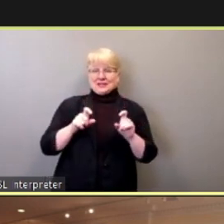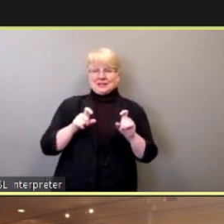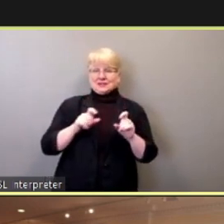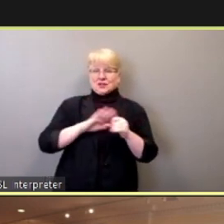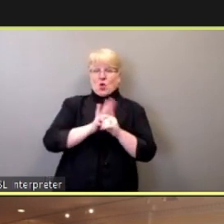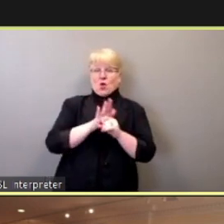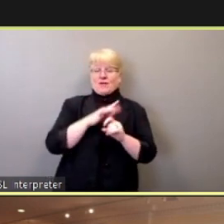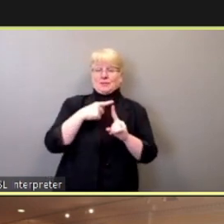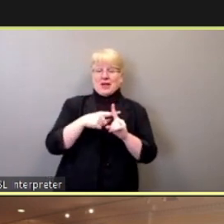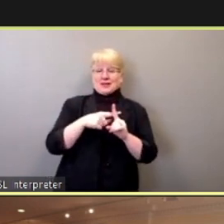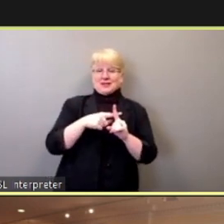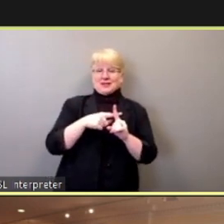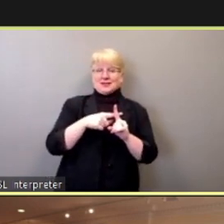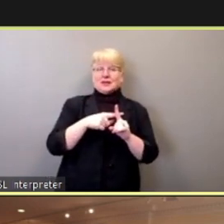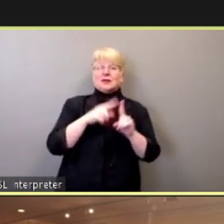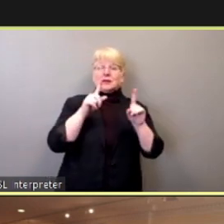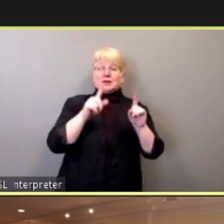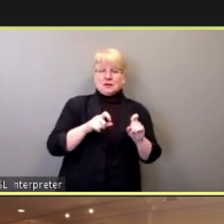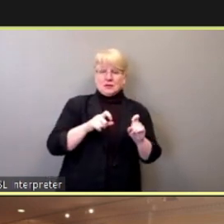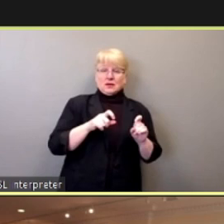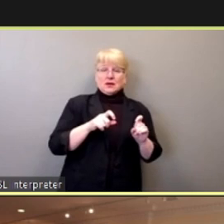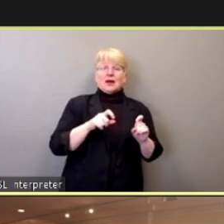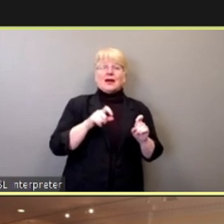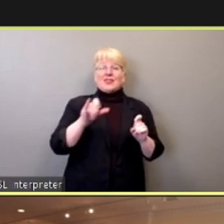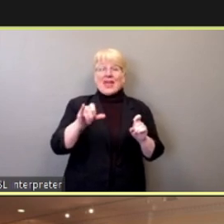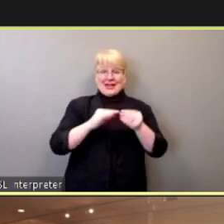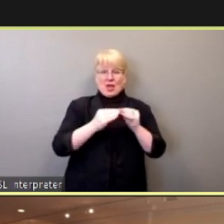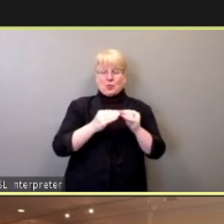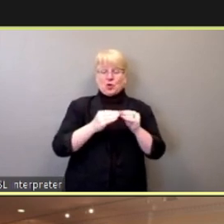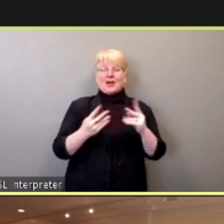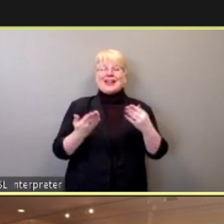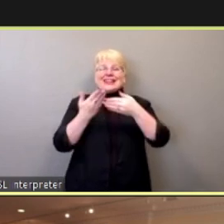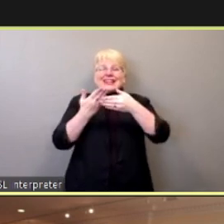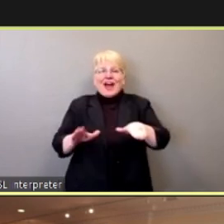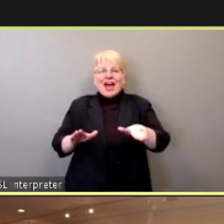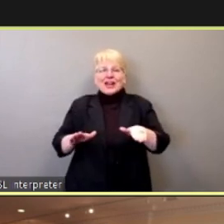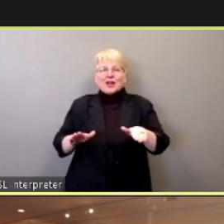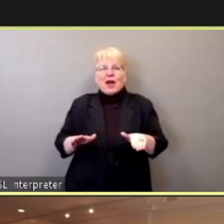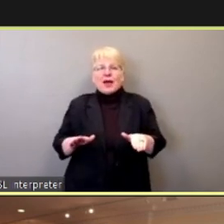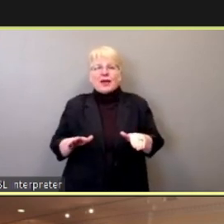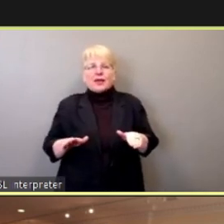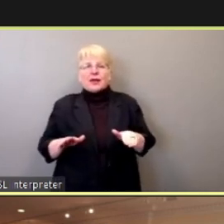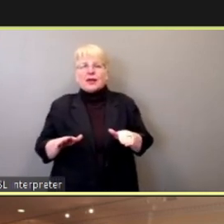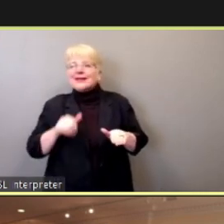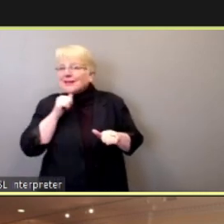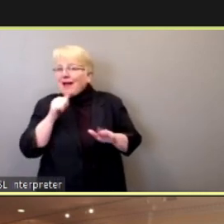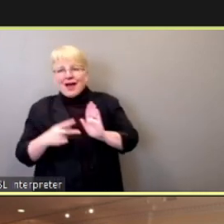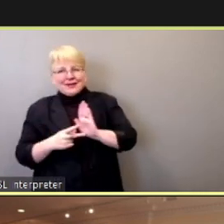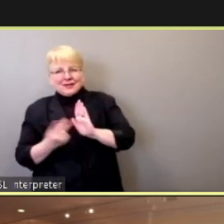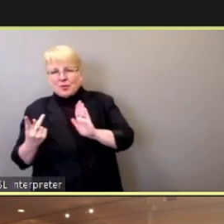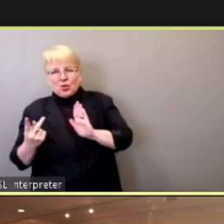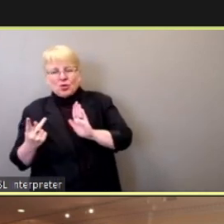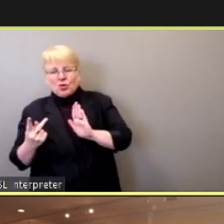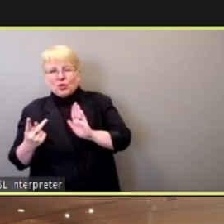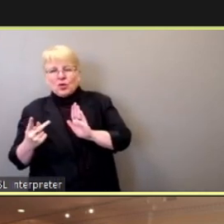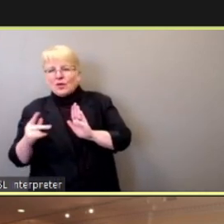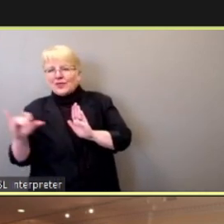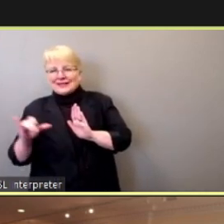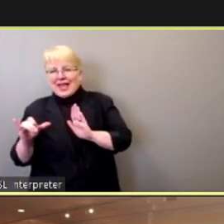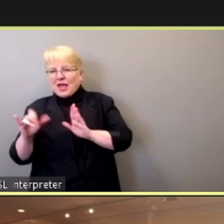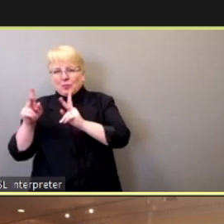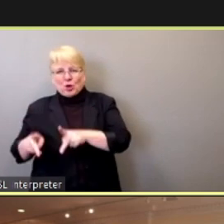as the number of cases divided by unduplicated positive and negative tests. And because everyone's looking